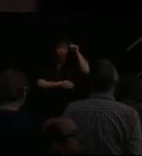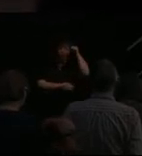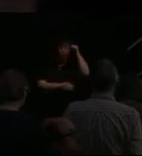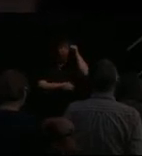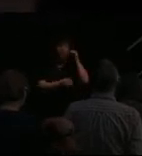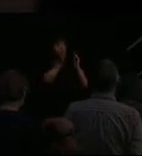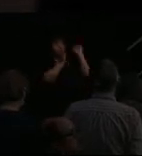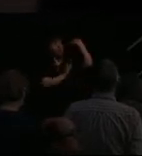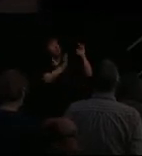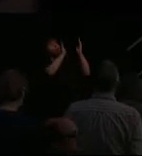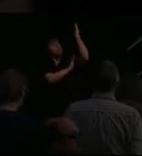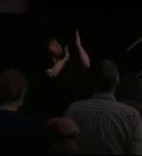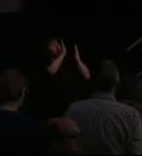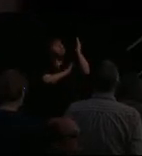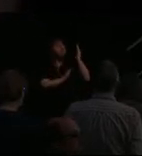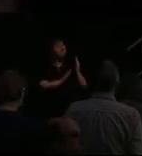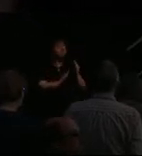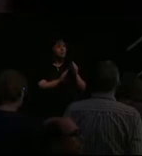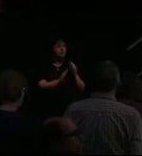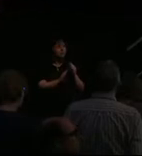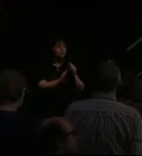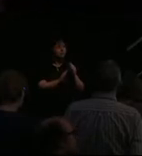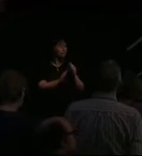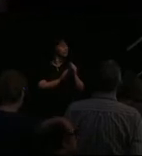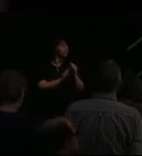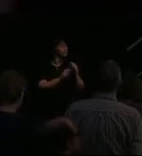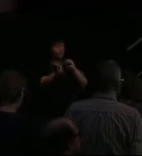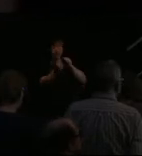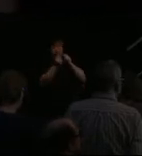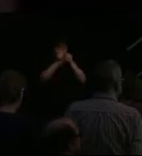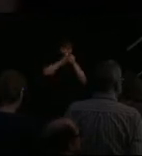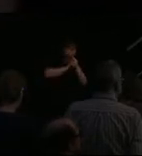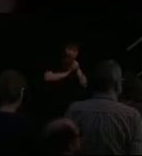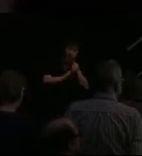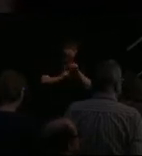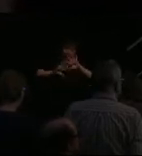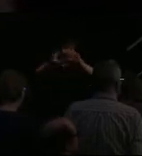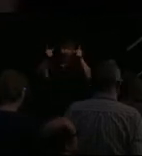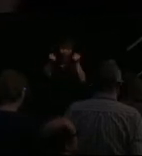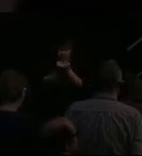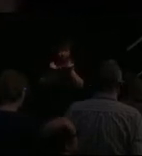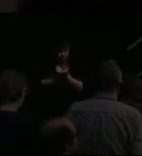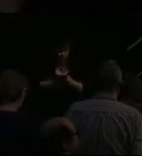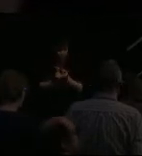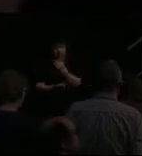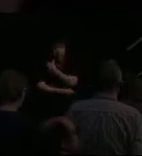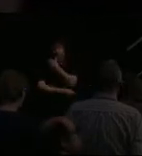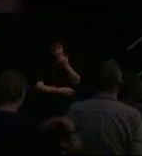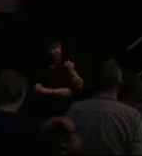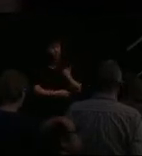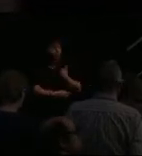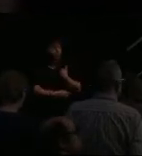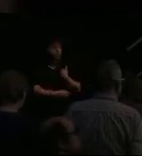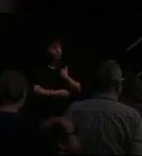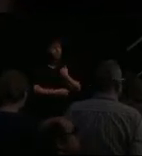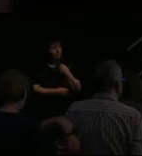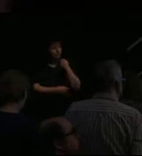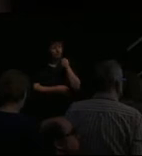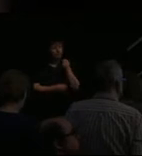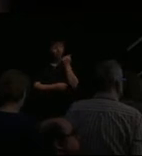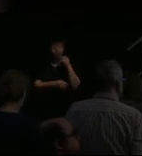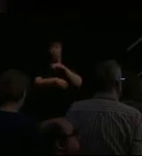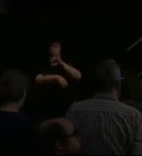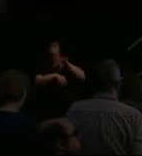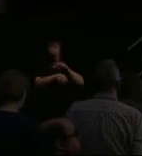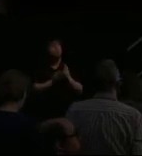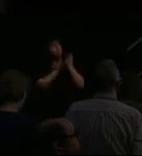your presence in someone's life is what changes everything. So this morning, we give this next couple of hours